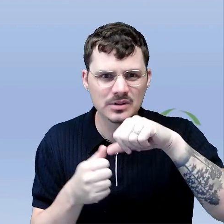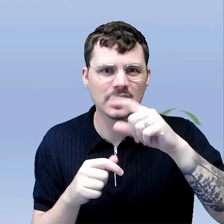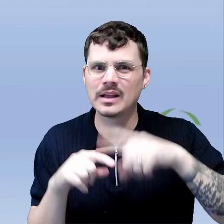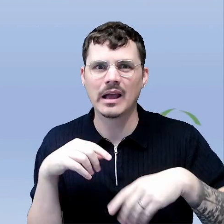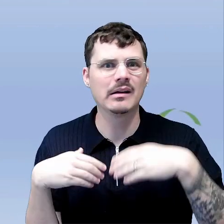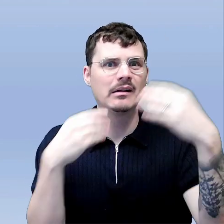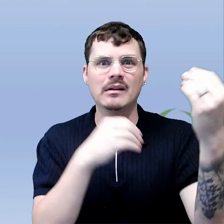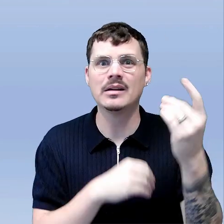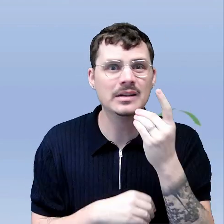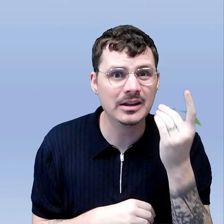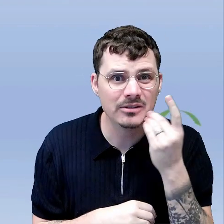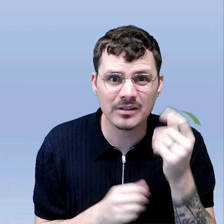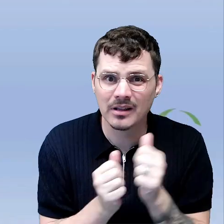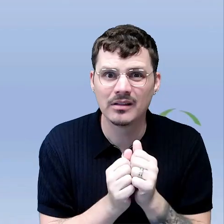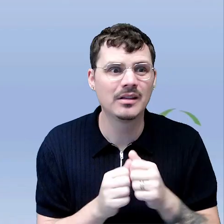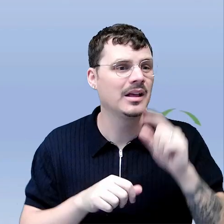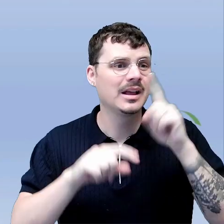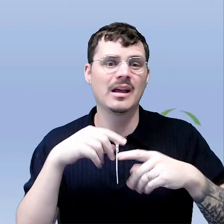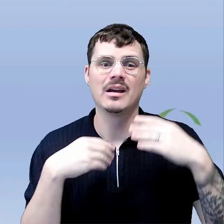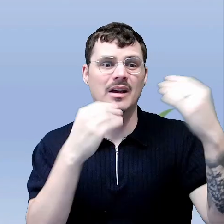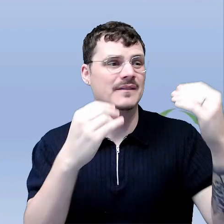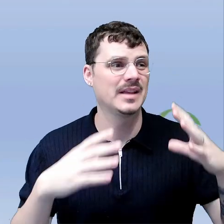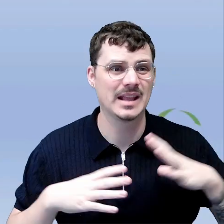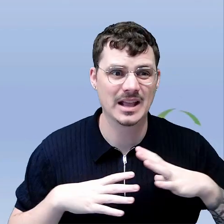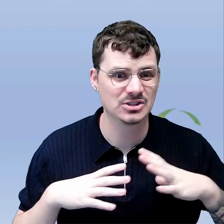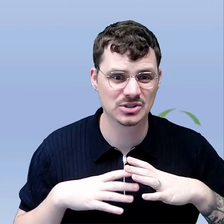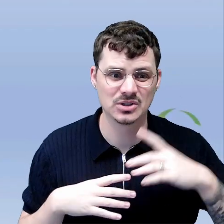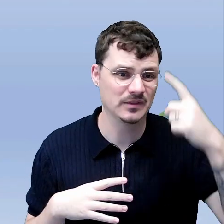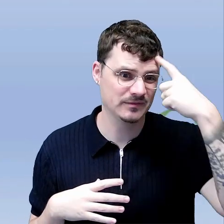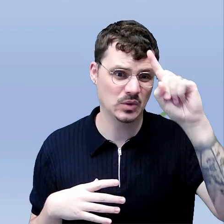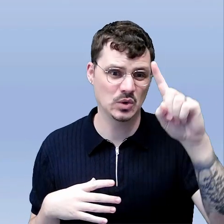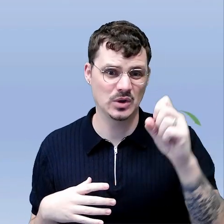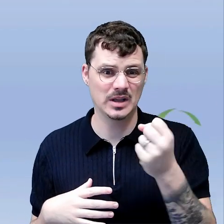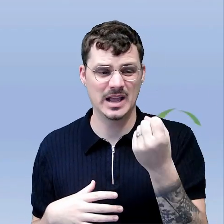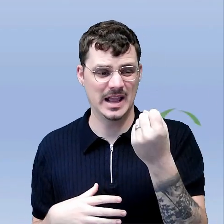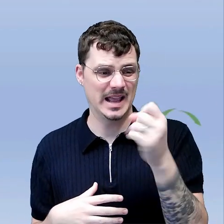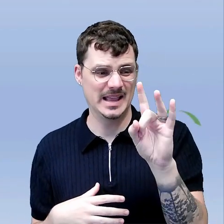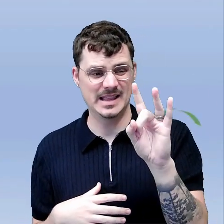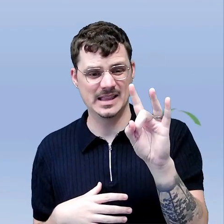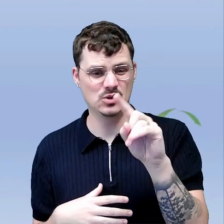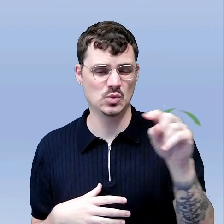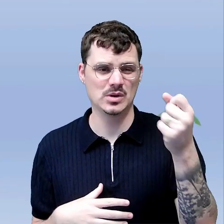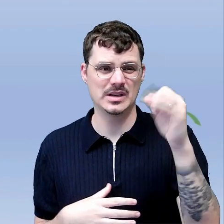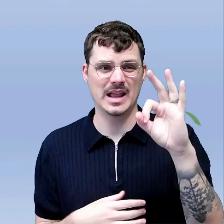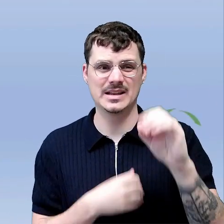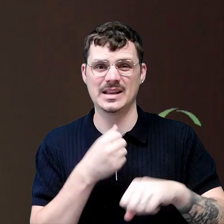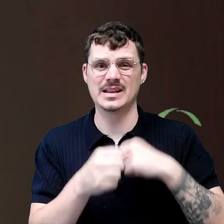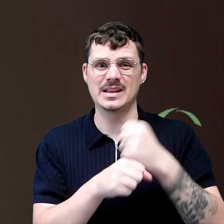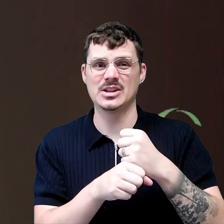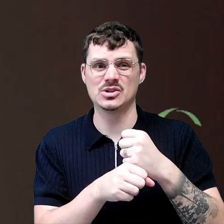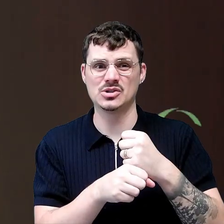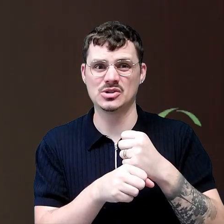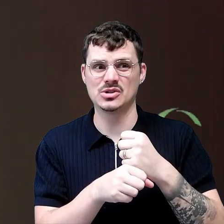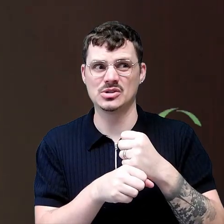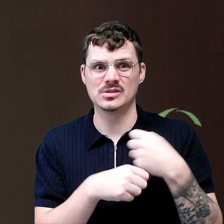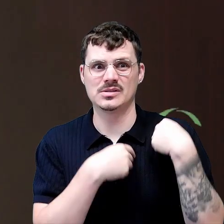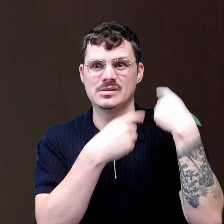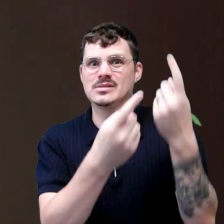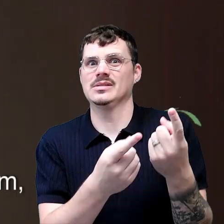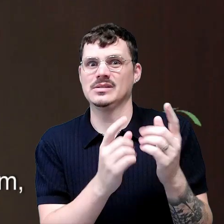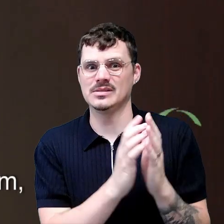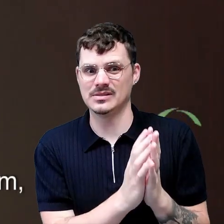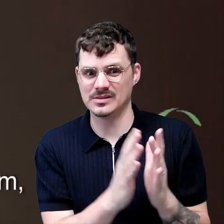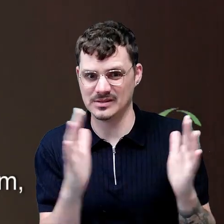a dinner, much less a vacation, for about 18 of the 19 years he'd been alive.